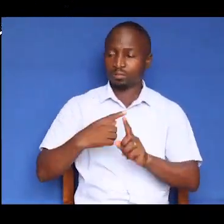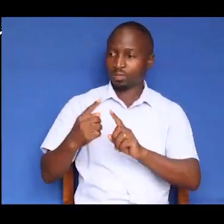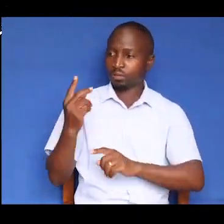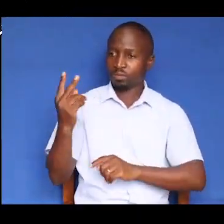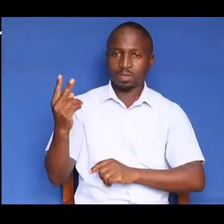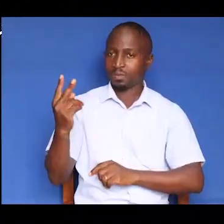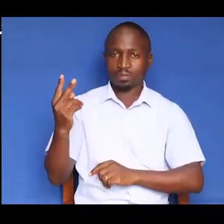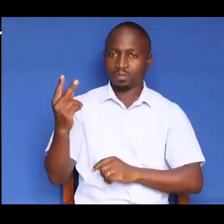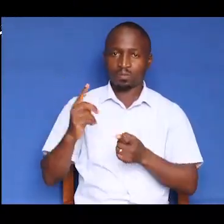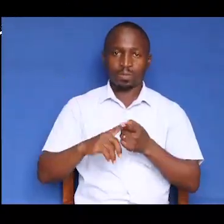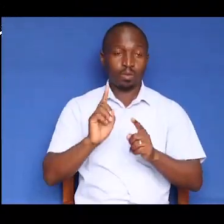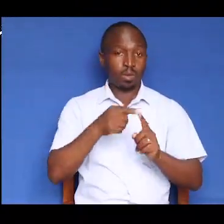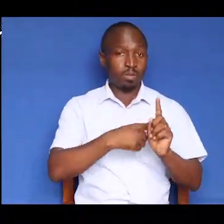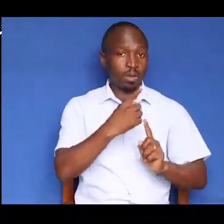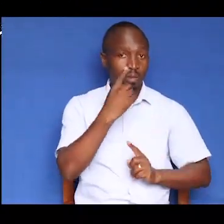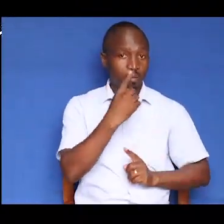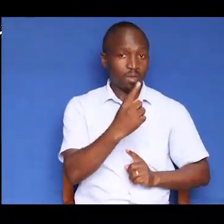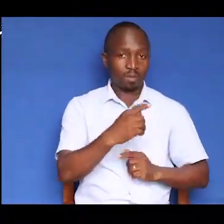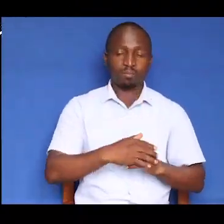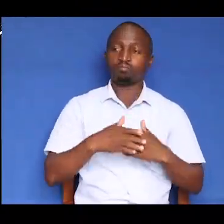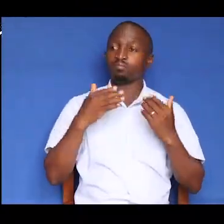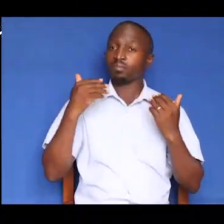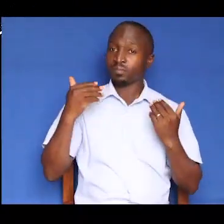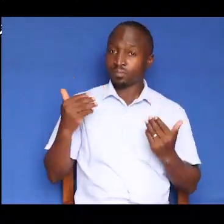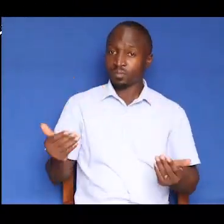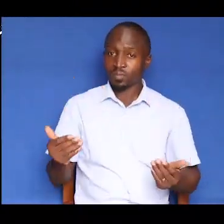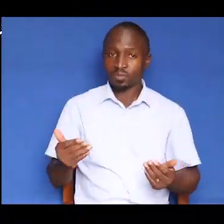200, will be 100. So